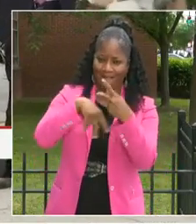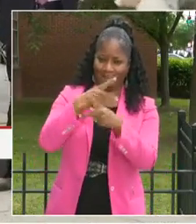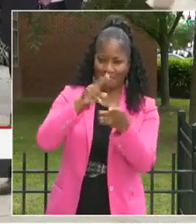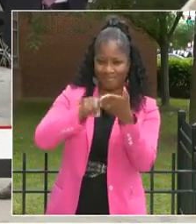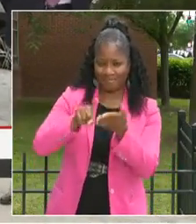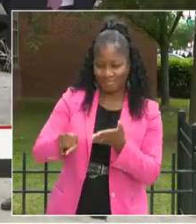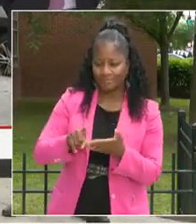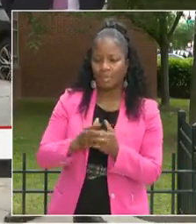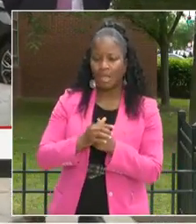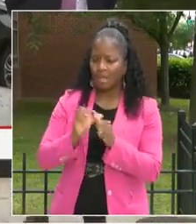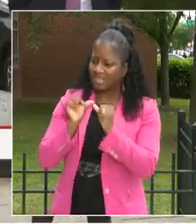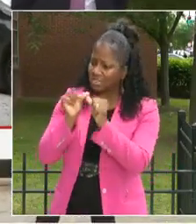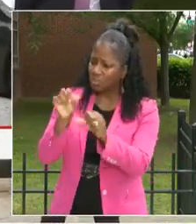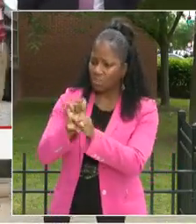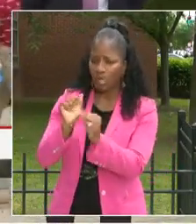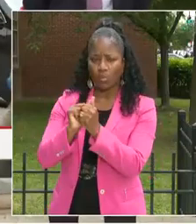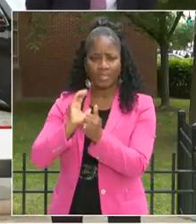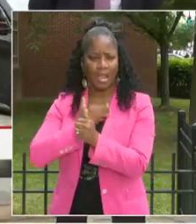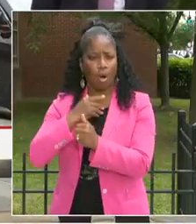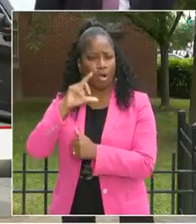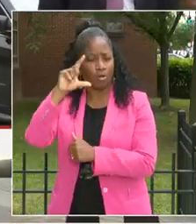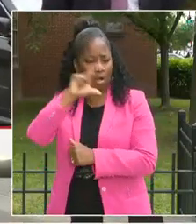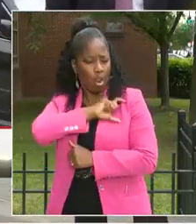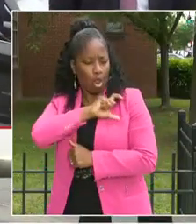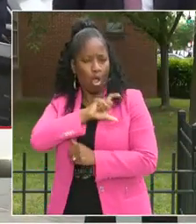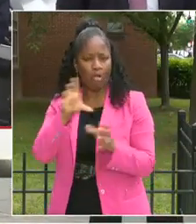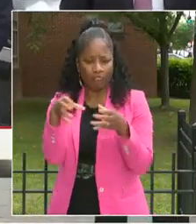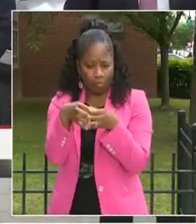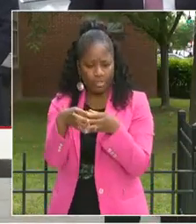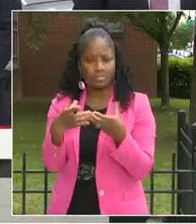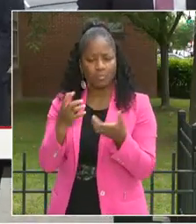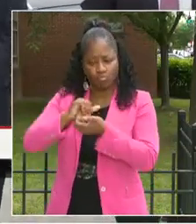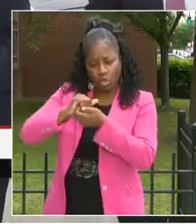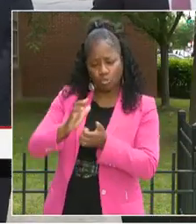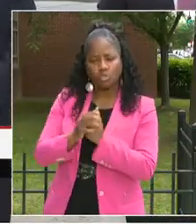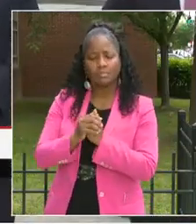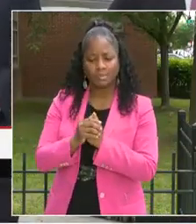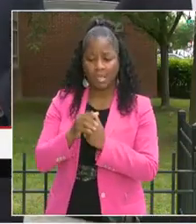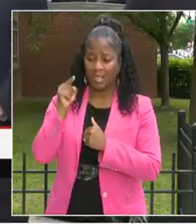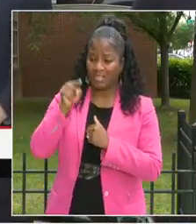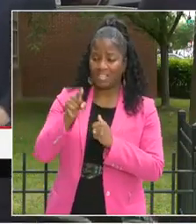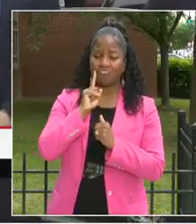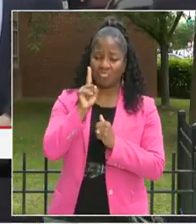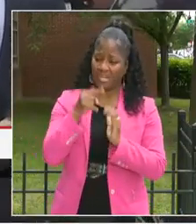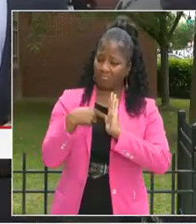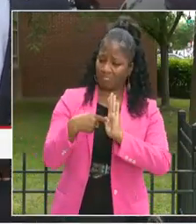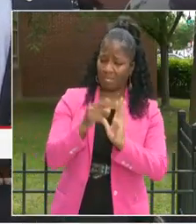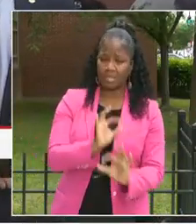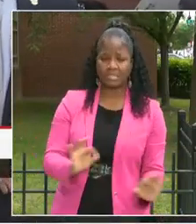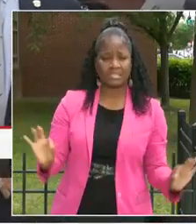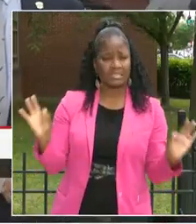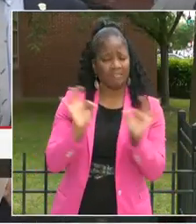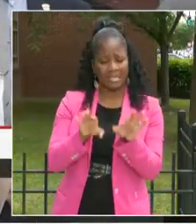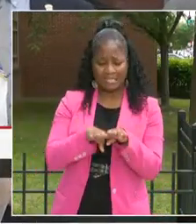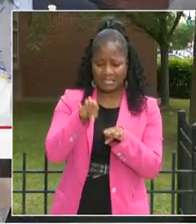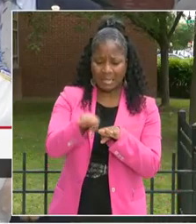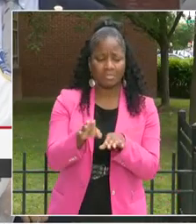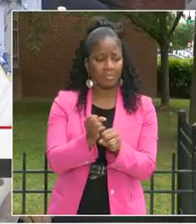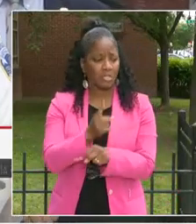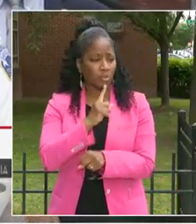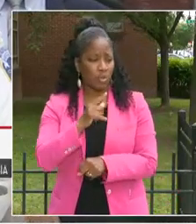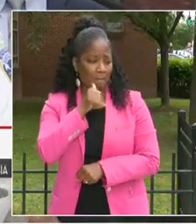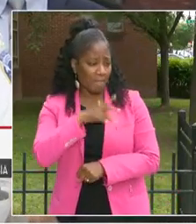enforcement partners to continue investigations such as this. This investigation represents a significant step toward making the men and